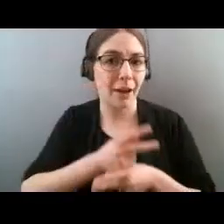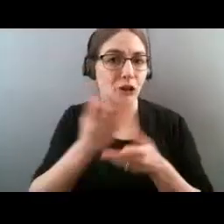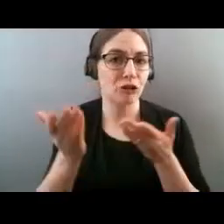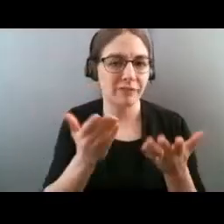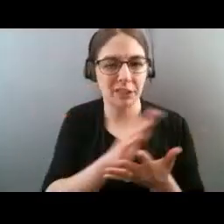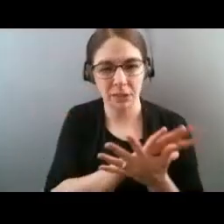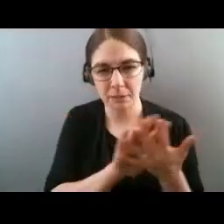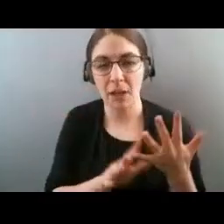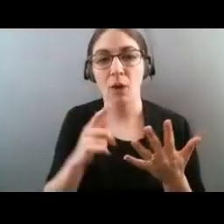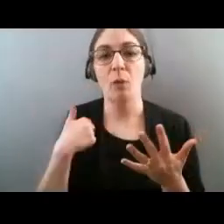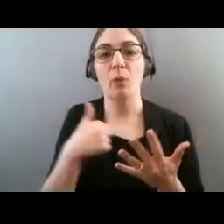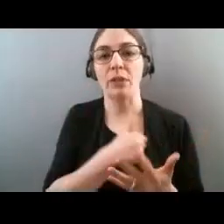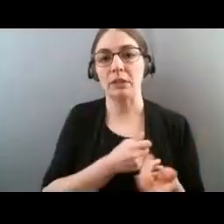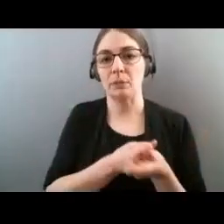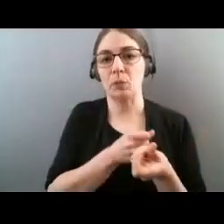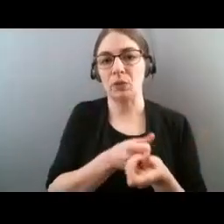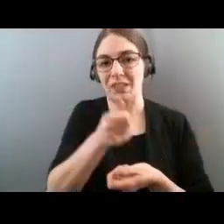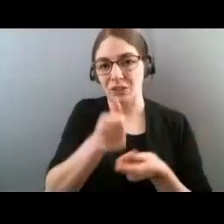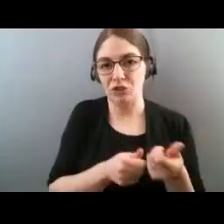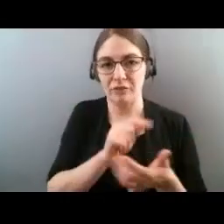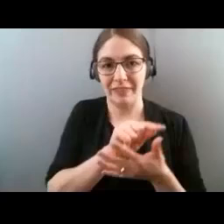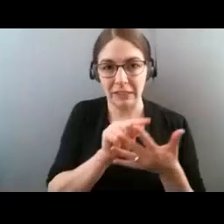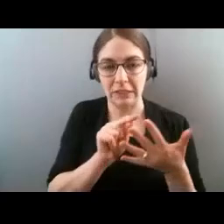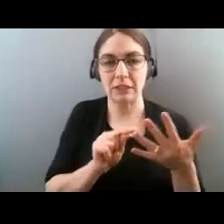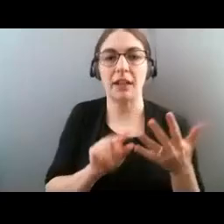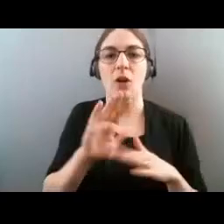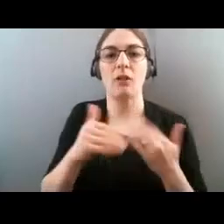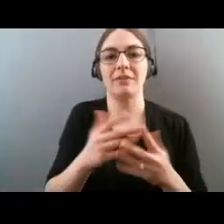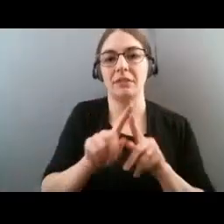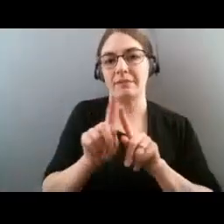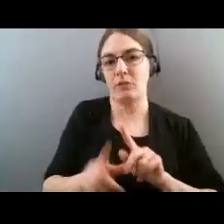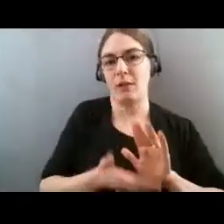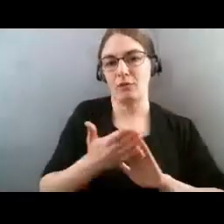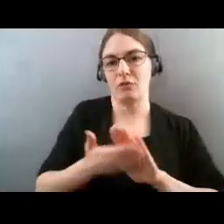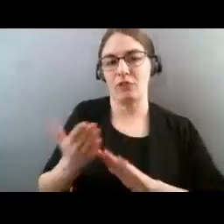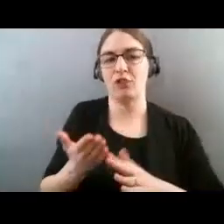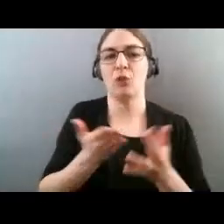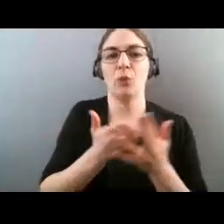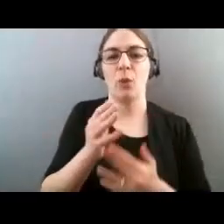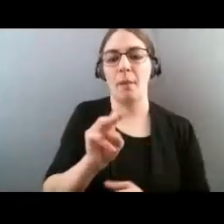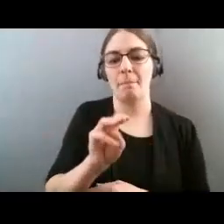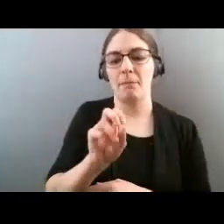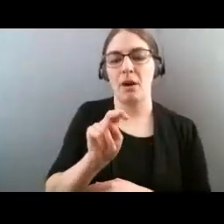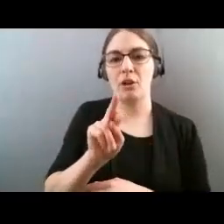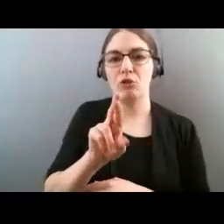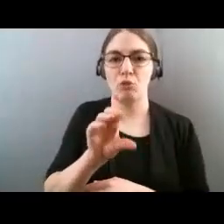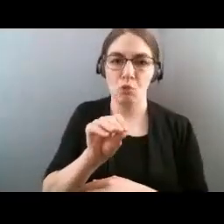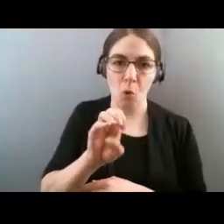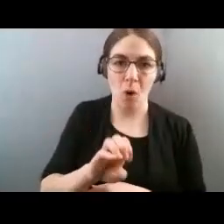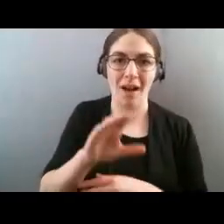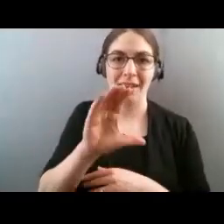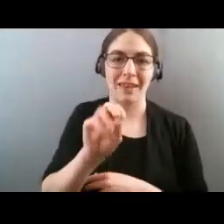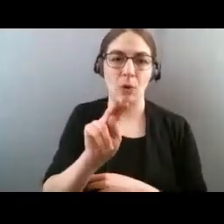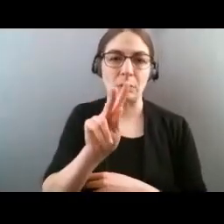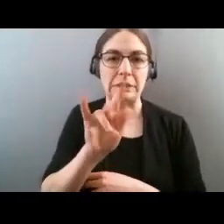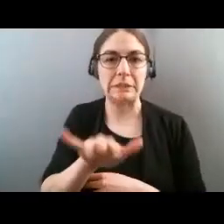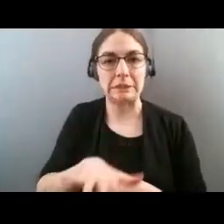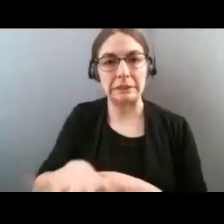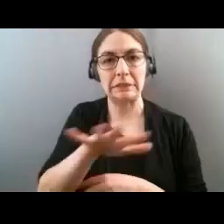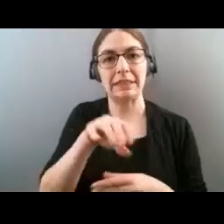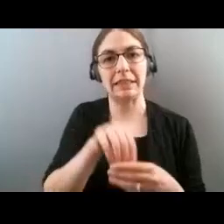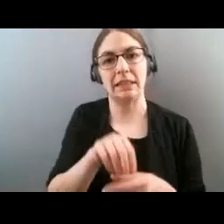support every one of those endeavors and all of those operations throughout Monroe County in New